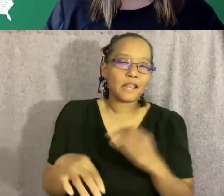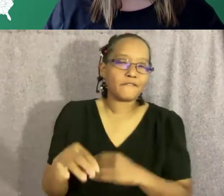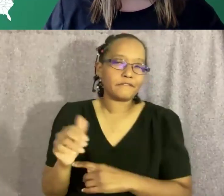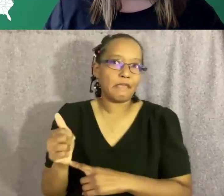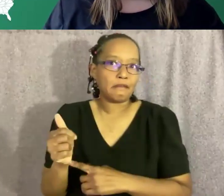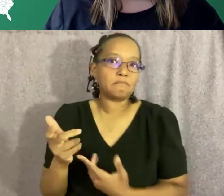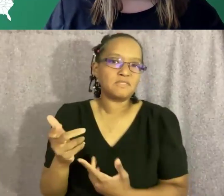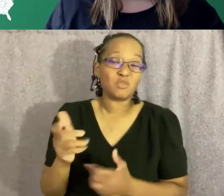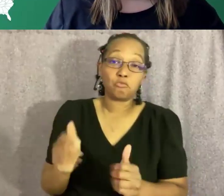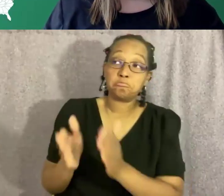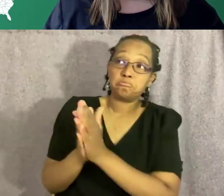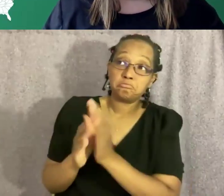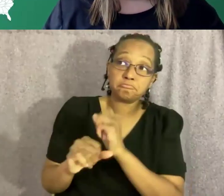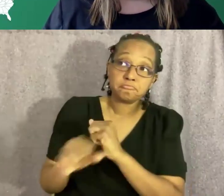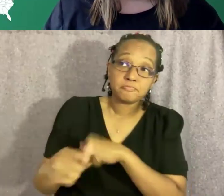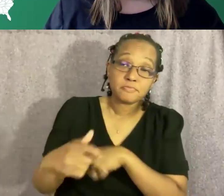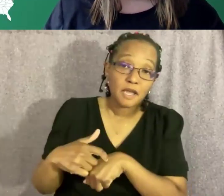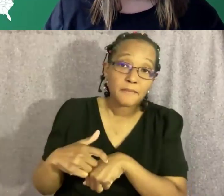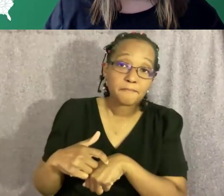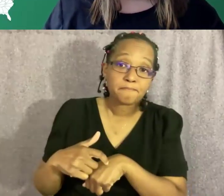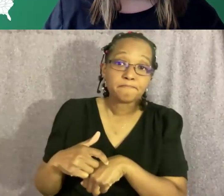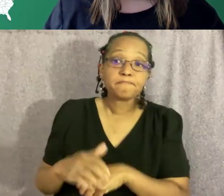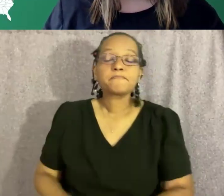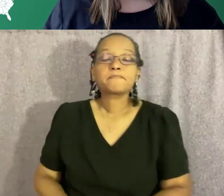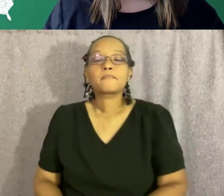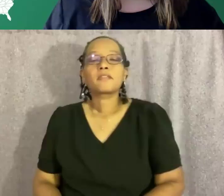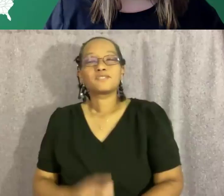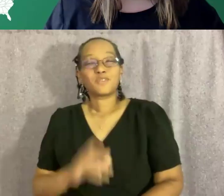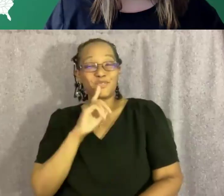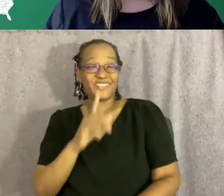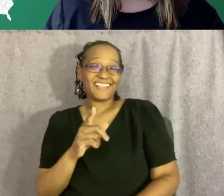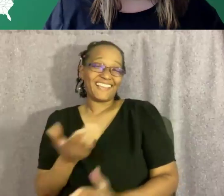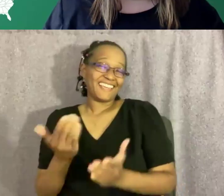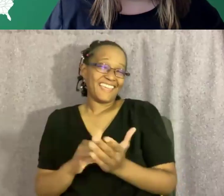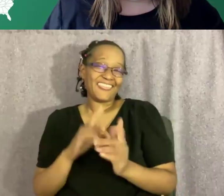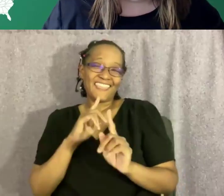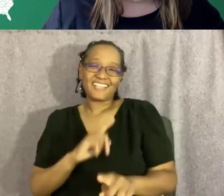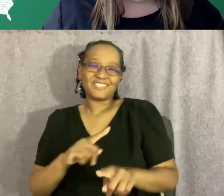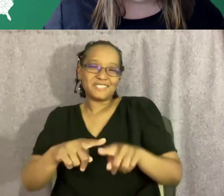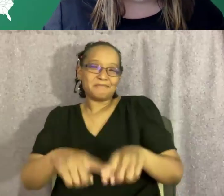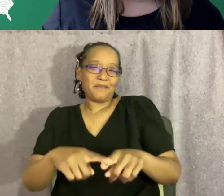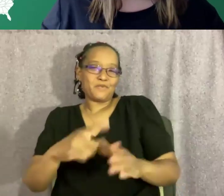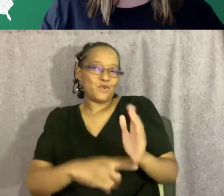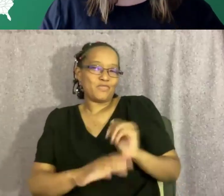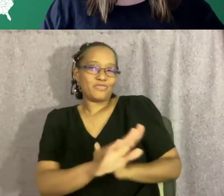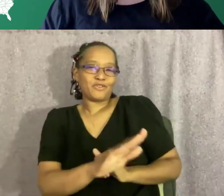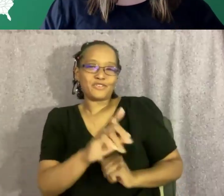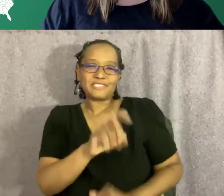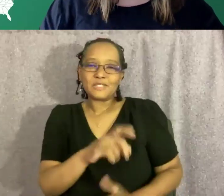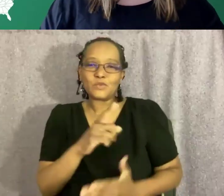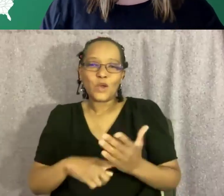request. So I think it really, again, it depends. on what their needs are and